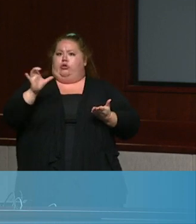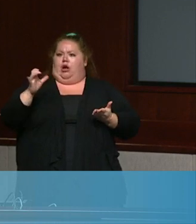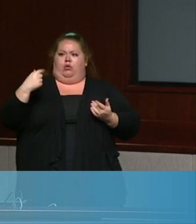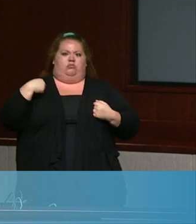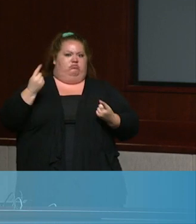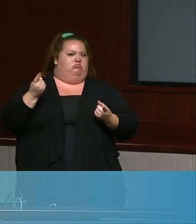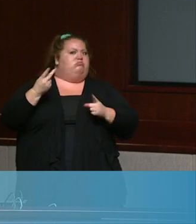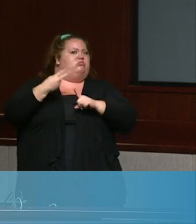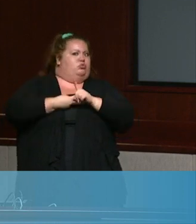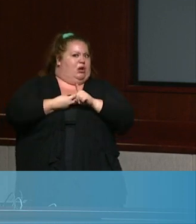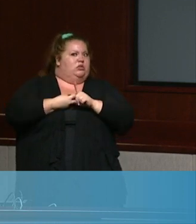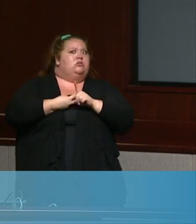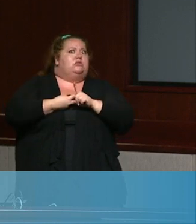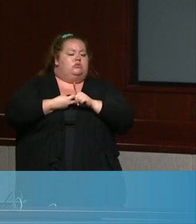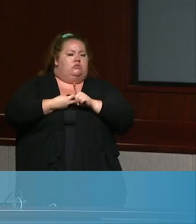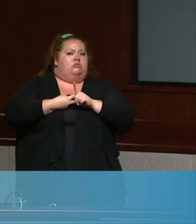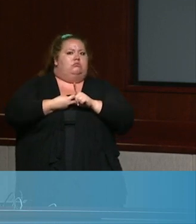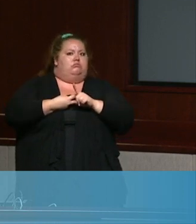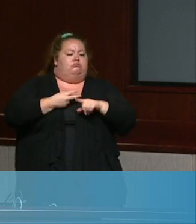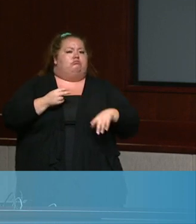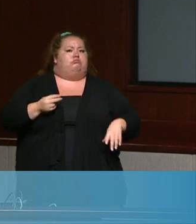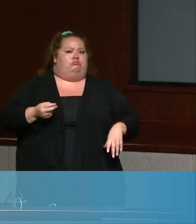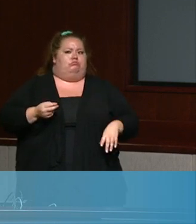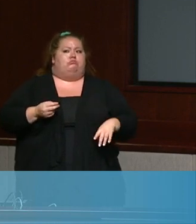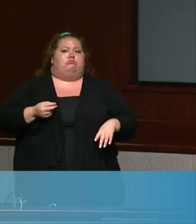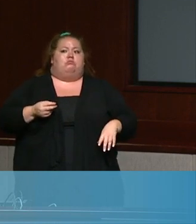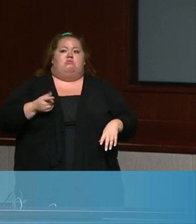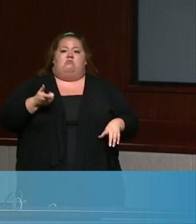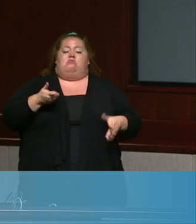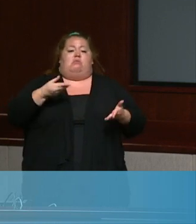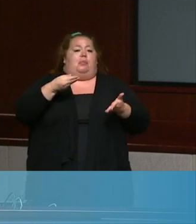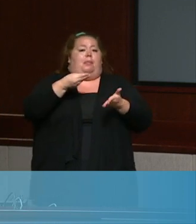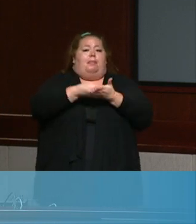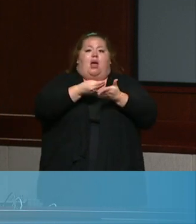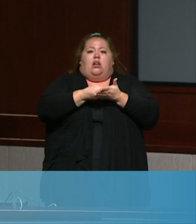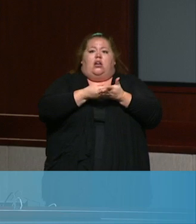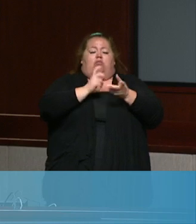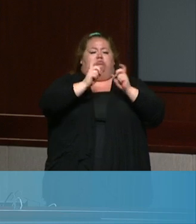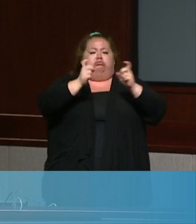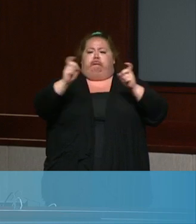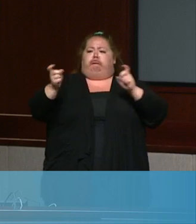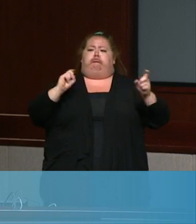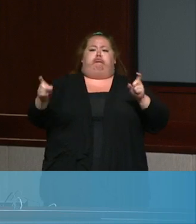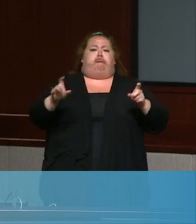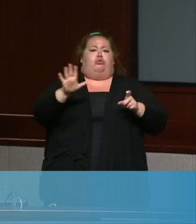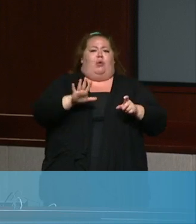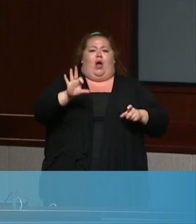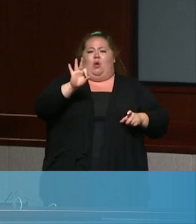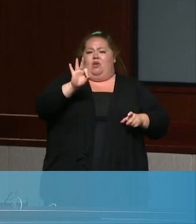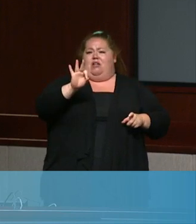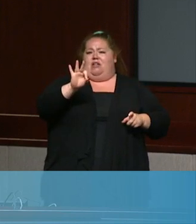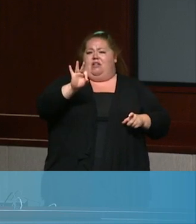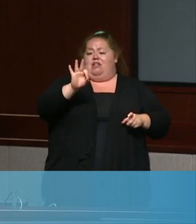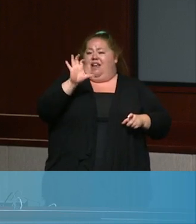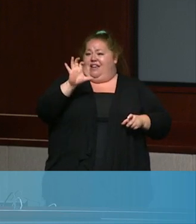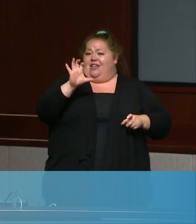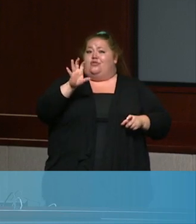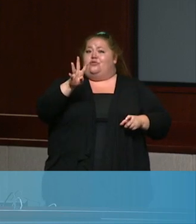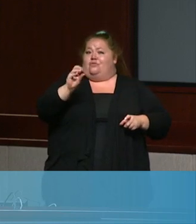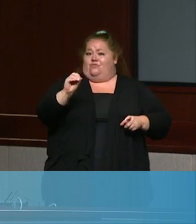months. This money has gone to 940 small businesses